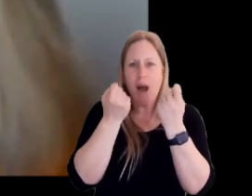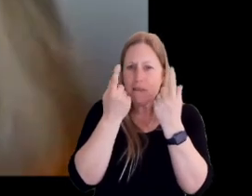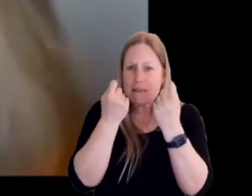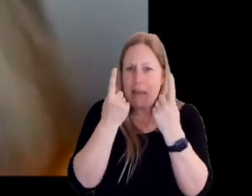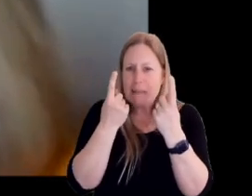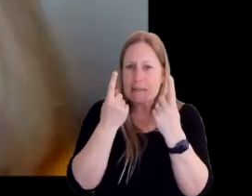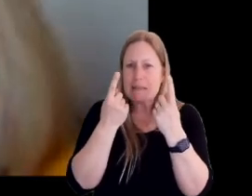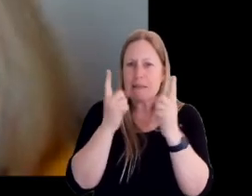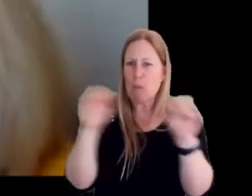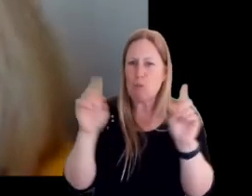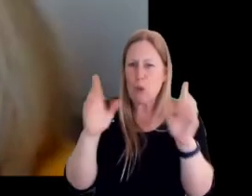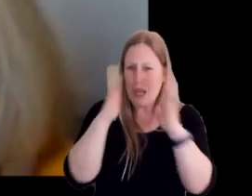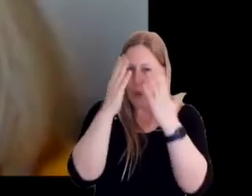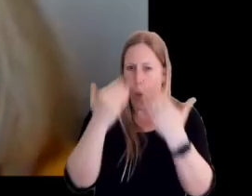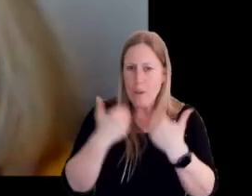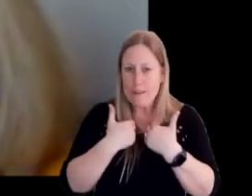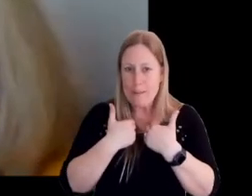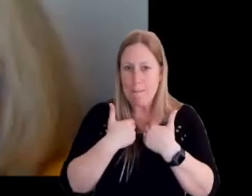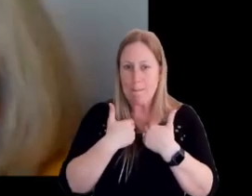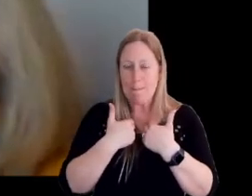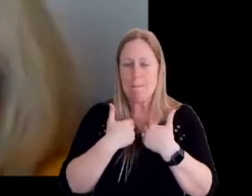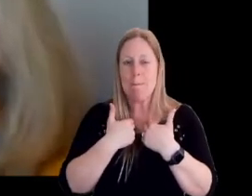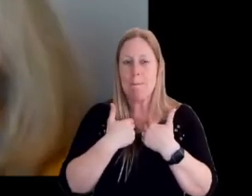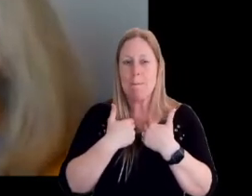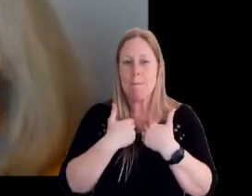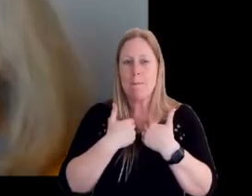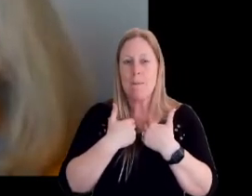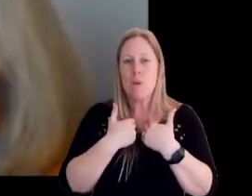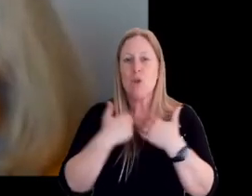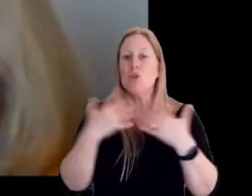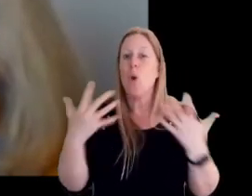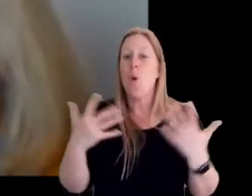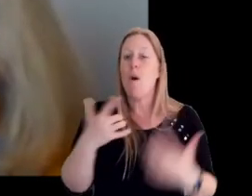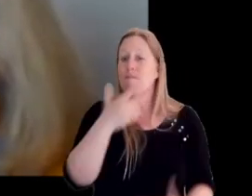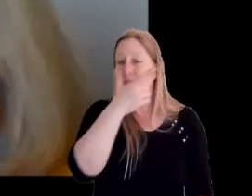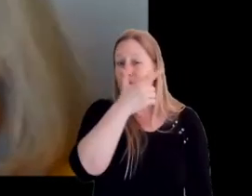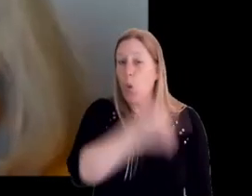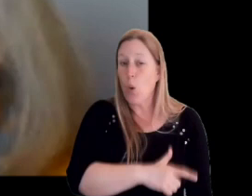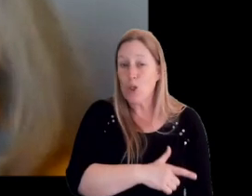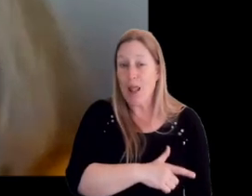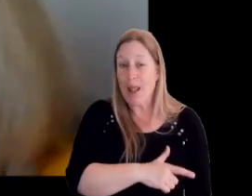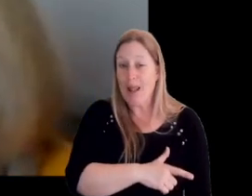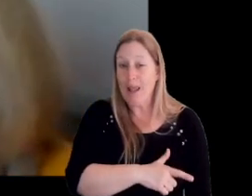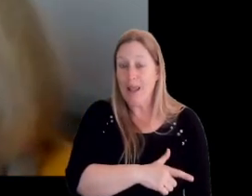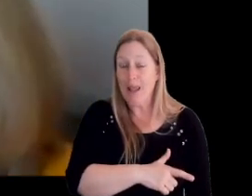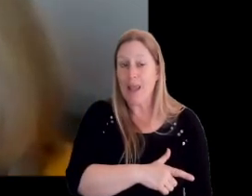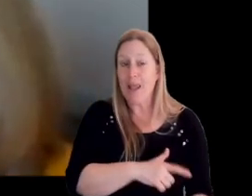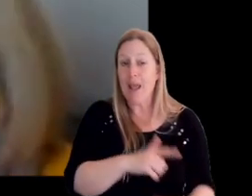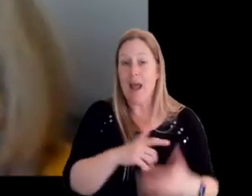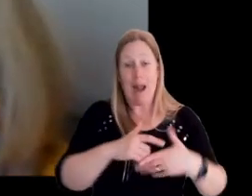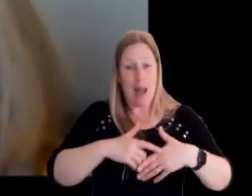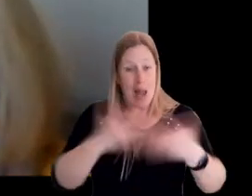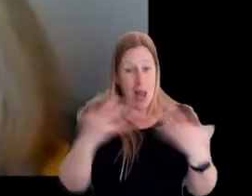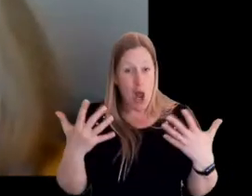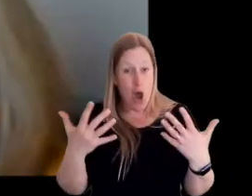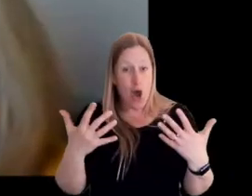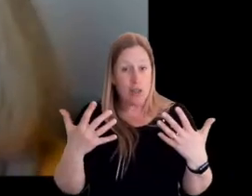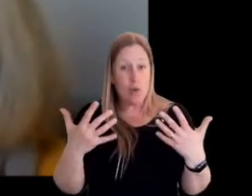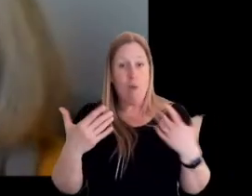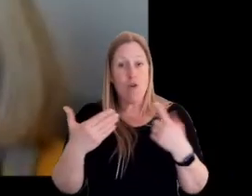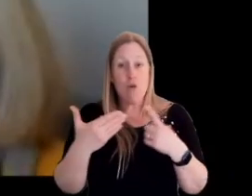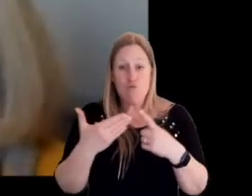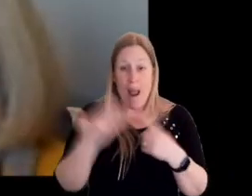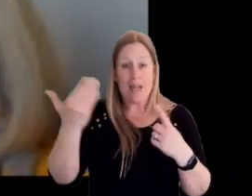autism. And what I want to say is that fortunately, I'm very pleased to say that there is a